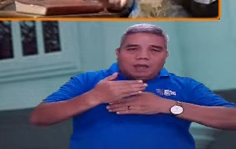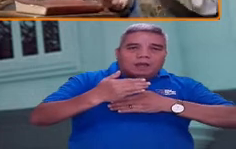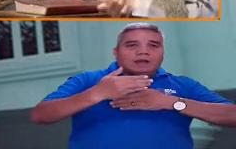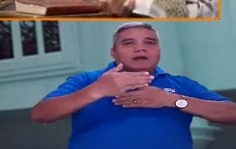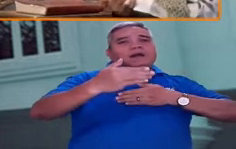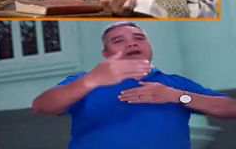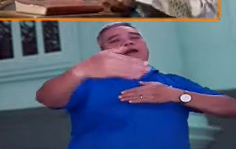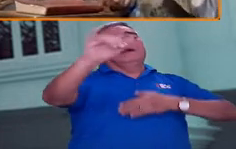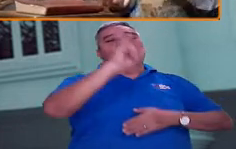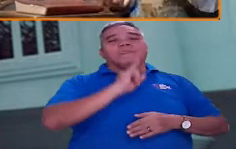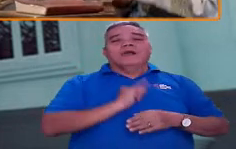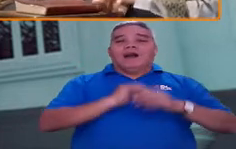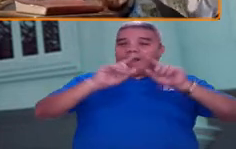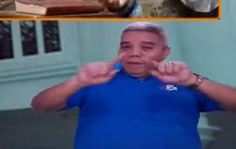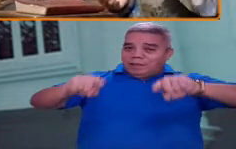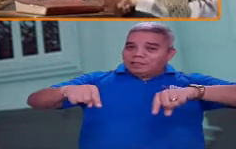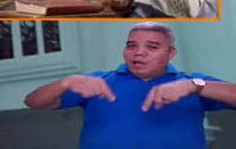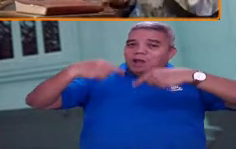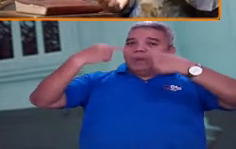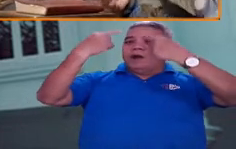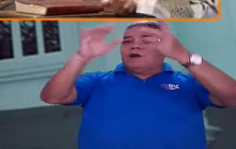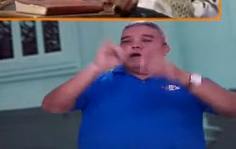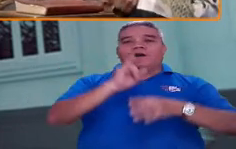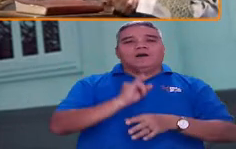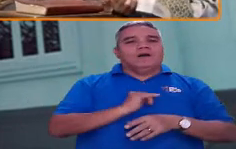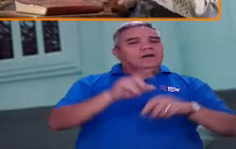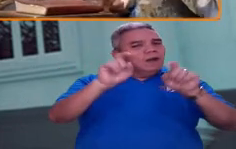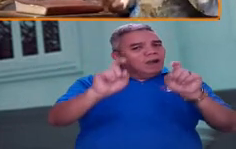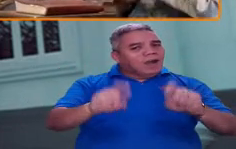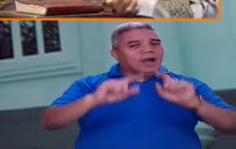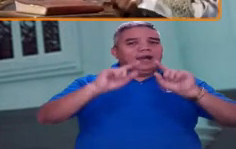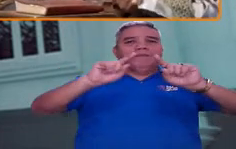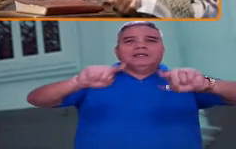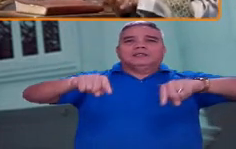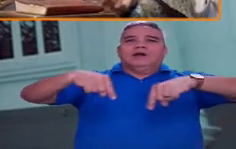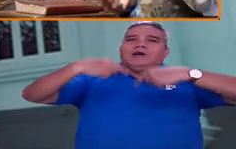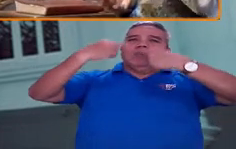regions beyond I must go.